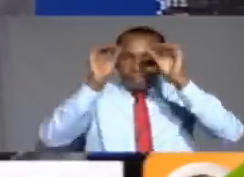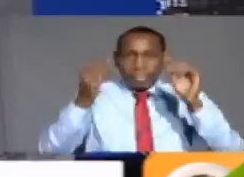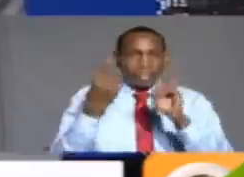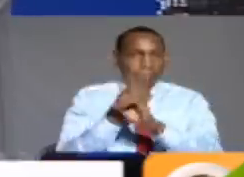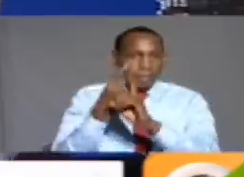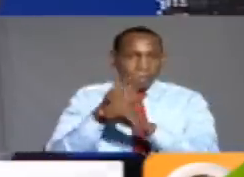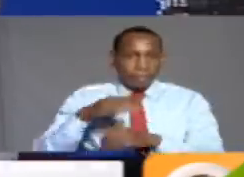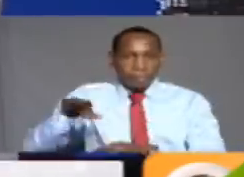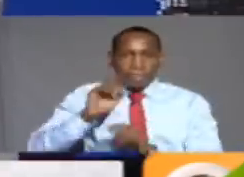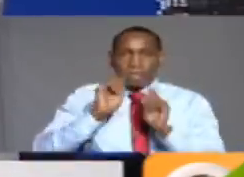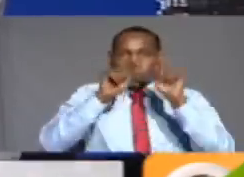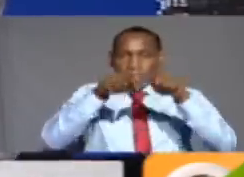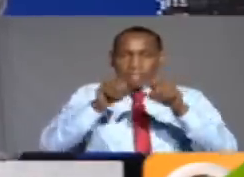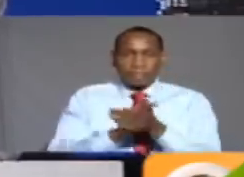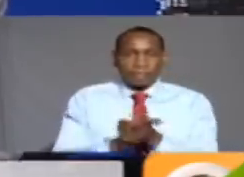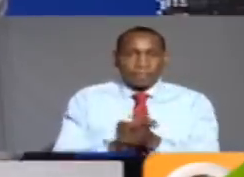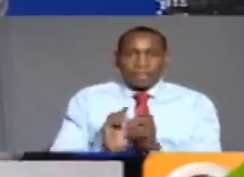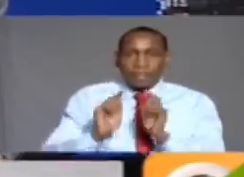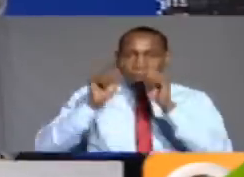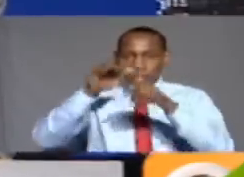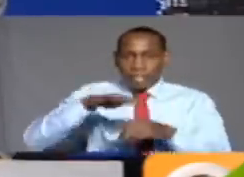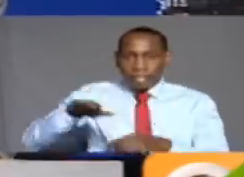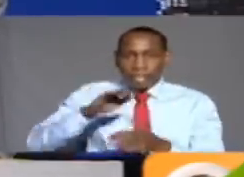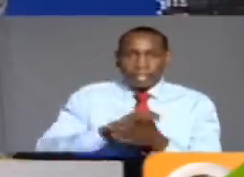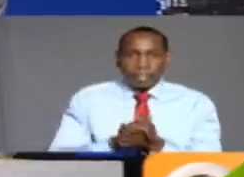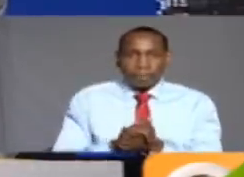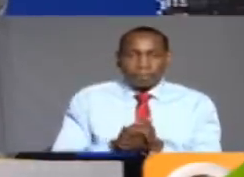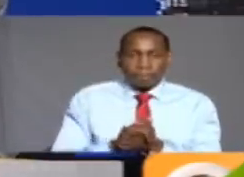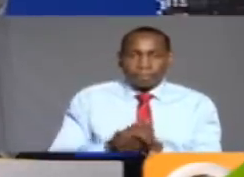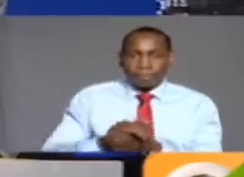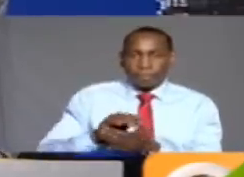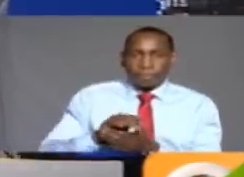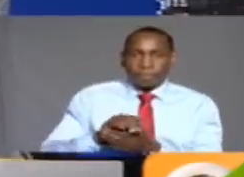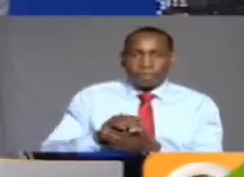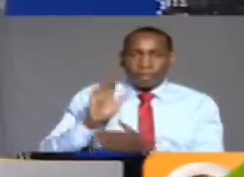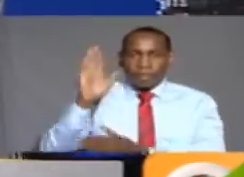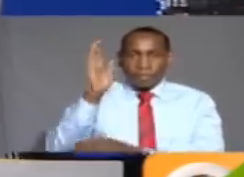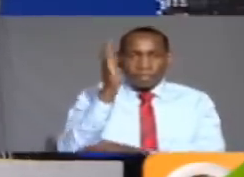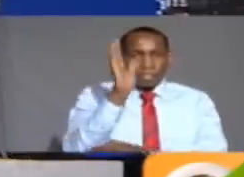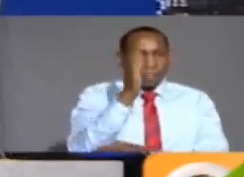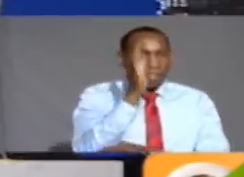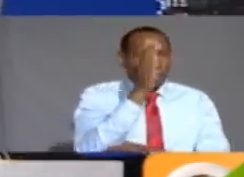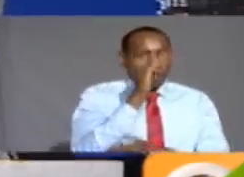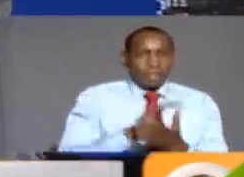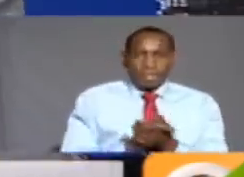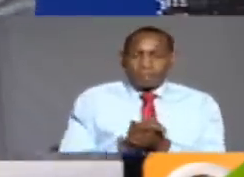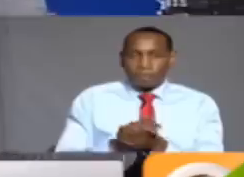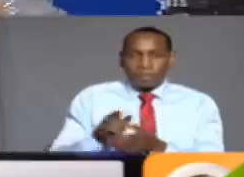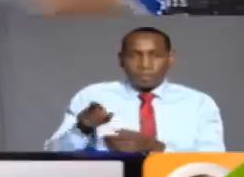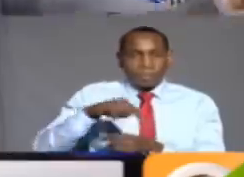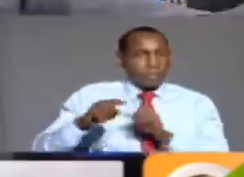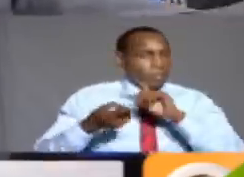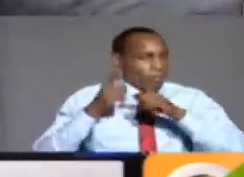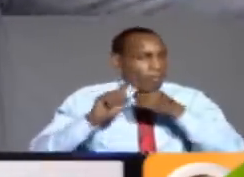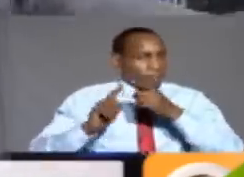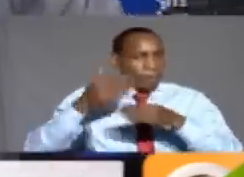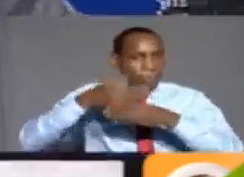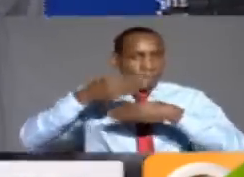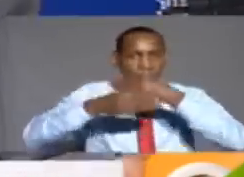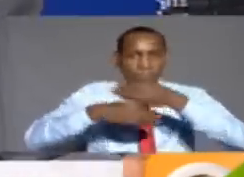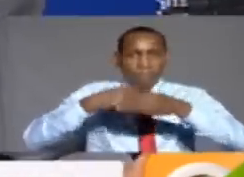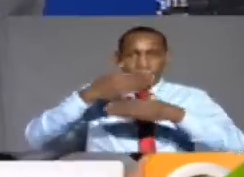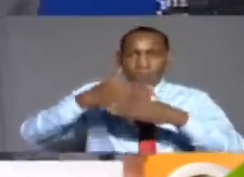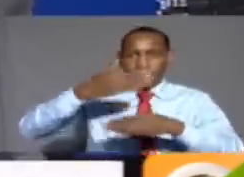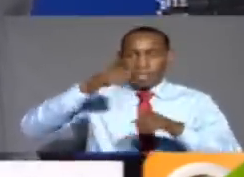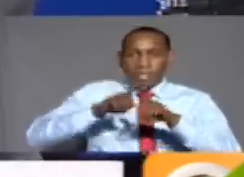places. At one time, we went to a place called Rurigi in Burnt Forest, and we were contemplating building a wall, you know, like the